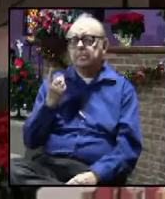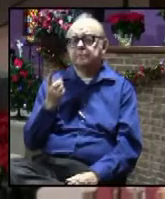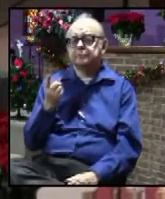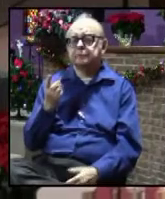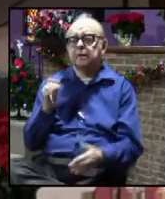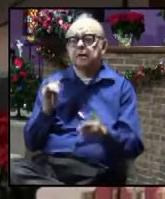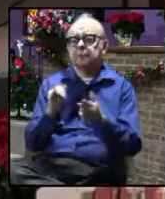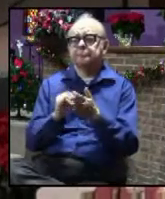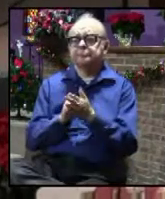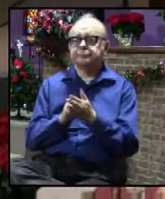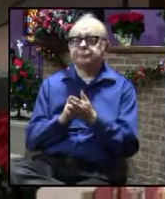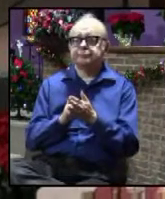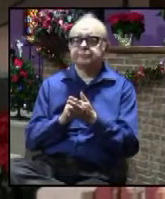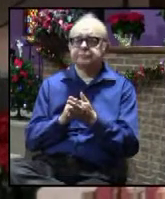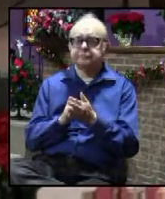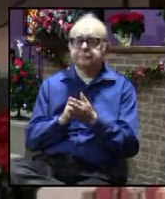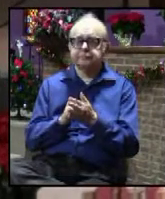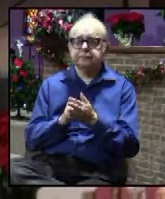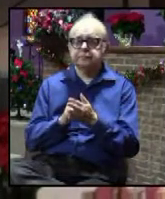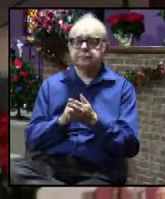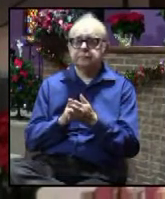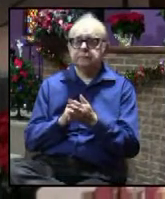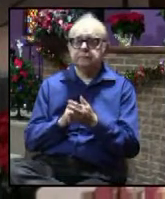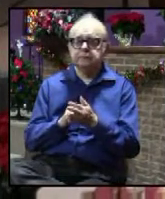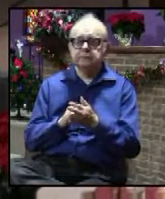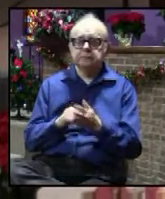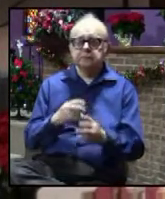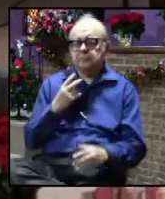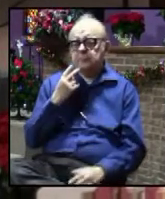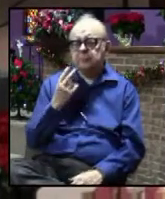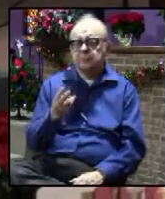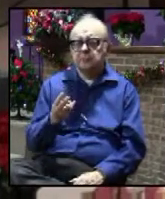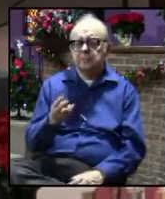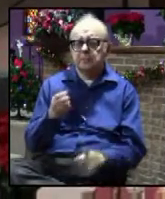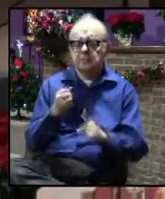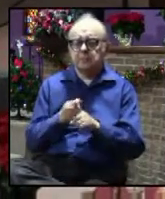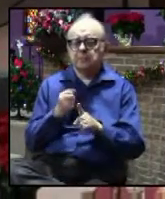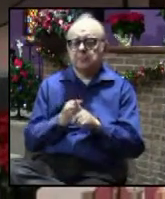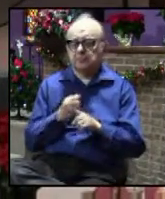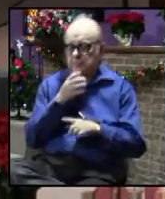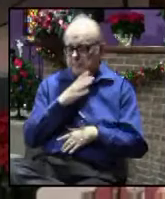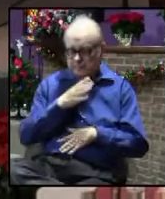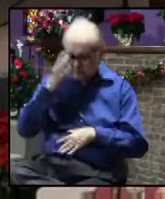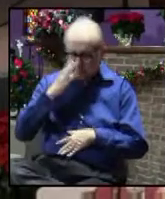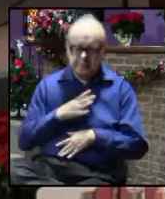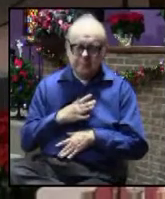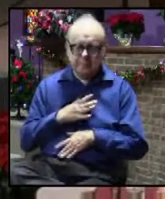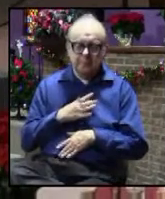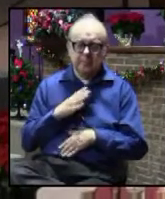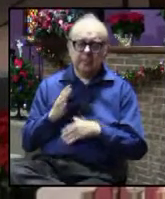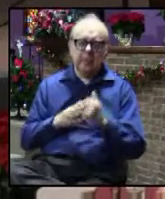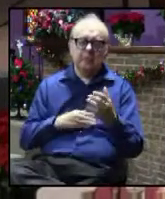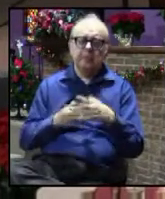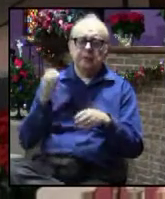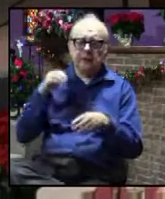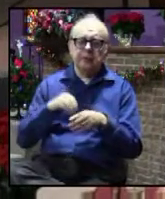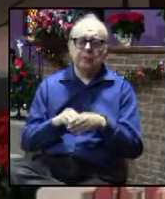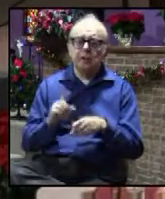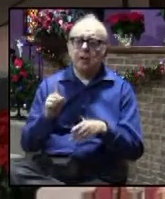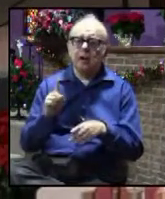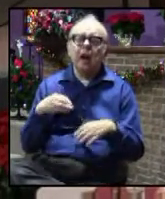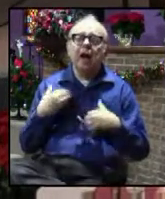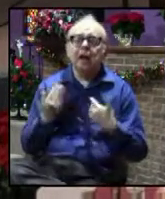understand that. You see, rhythm, ladies and gentlemen, is built into our lives.